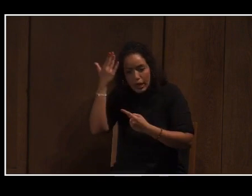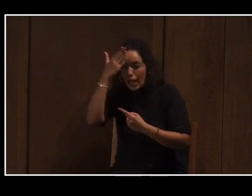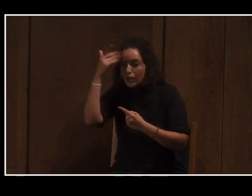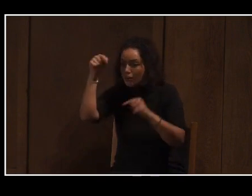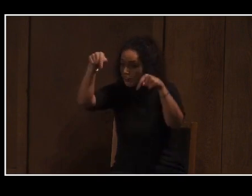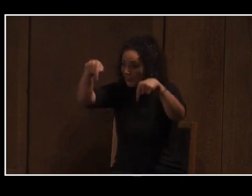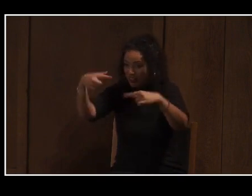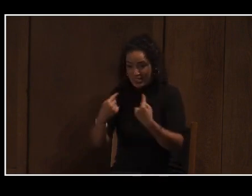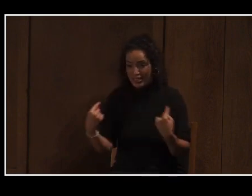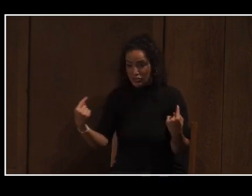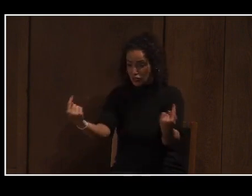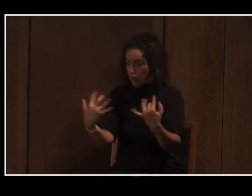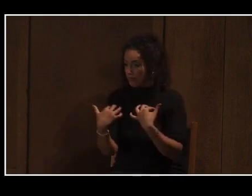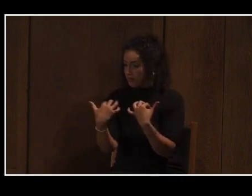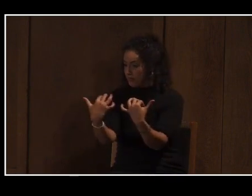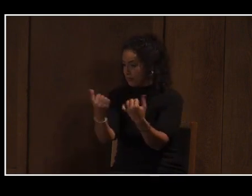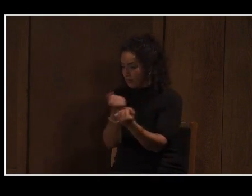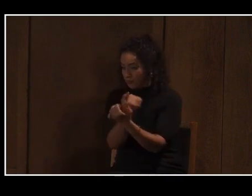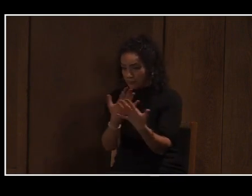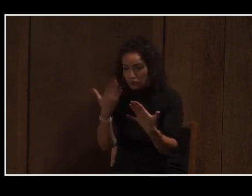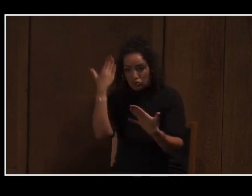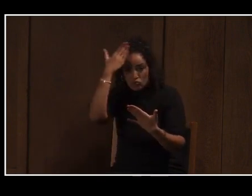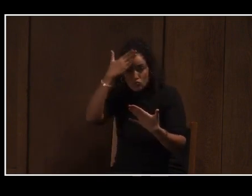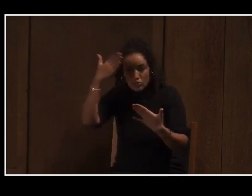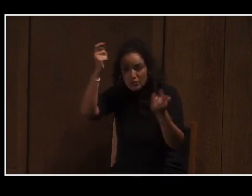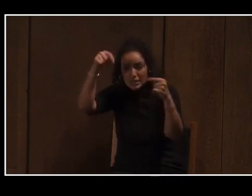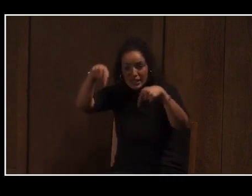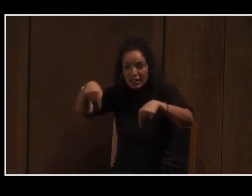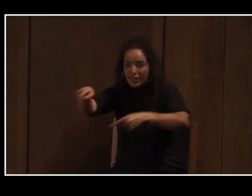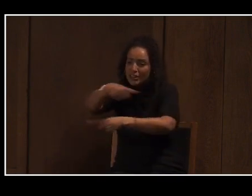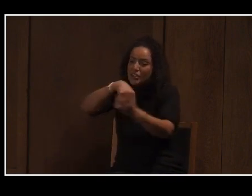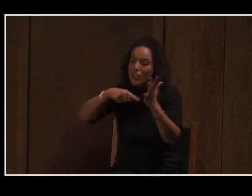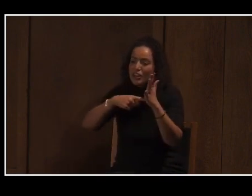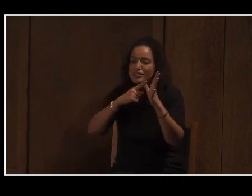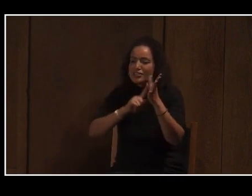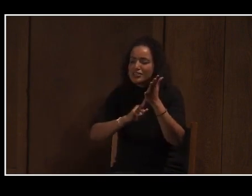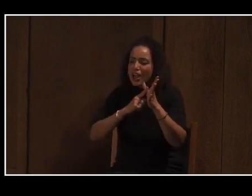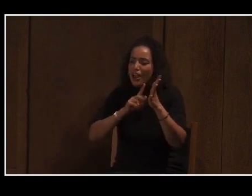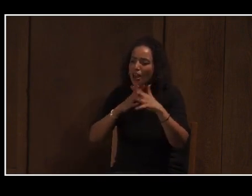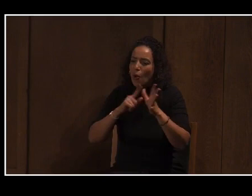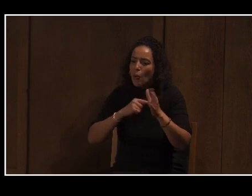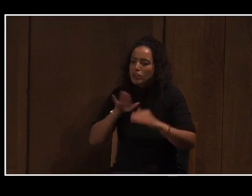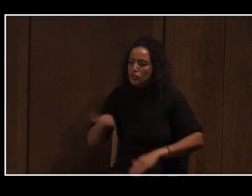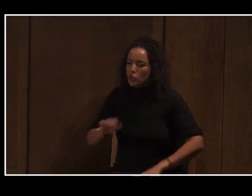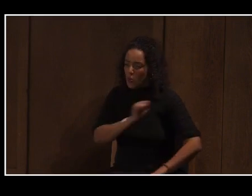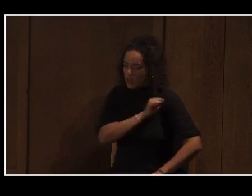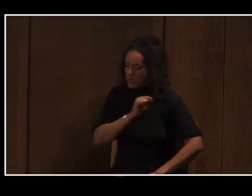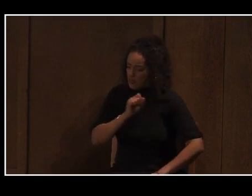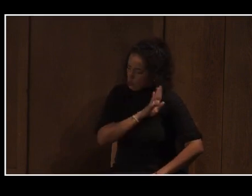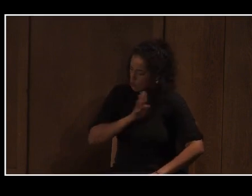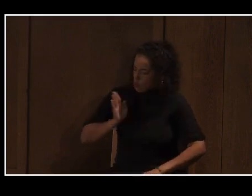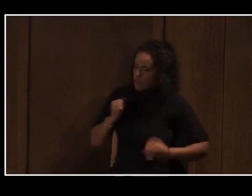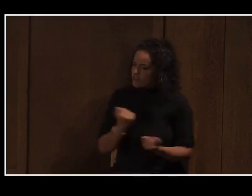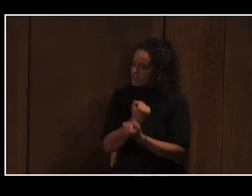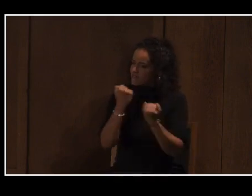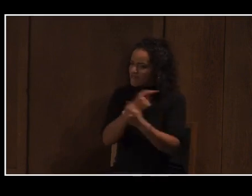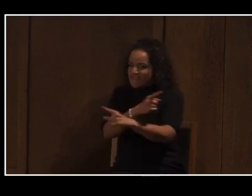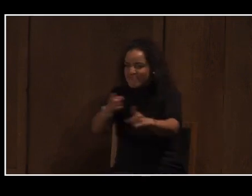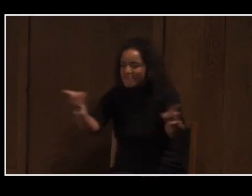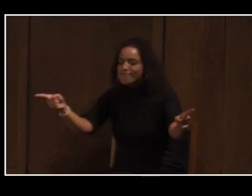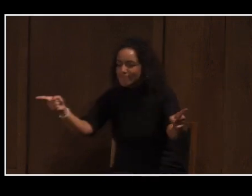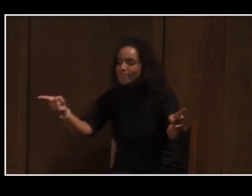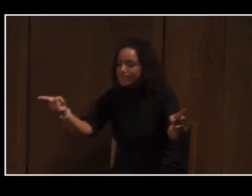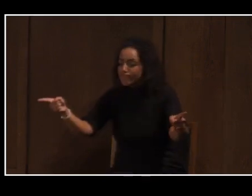room, you know, the Talawas of all of us that are here today, and that, you know, somehow healing, and there's a